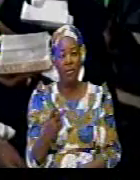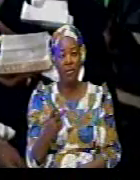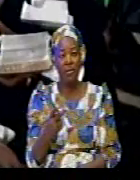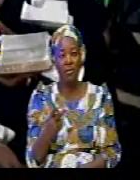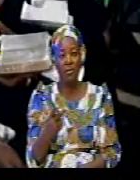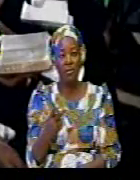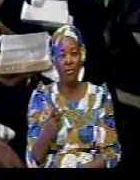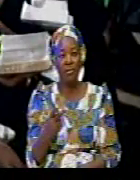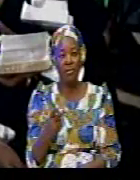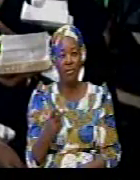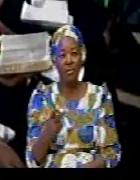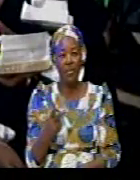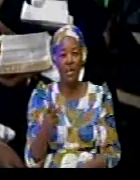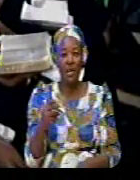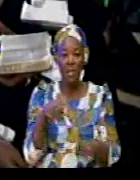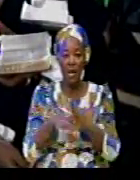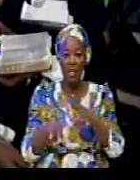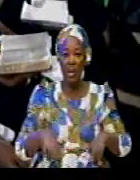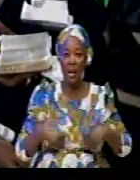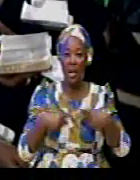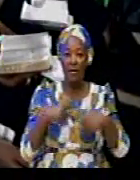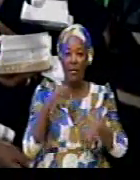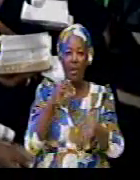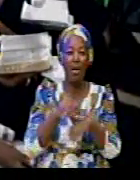You see, a life